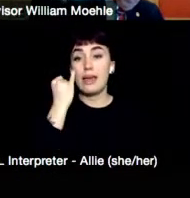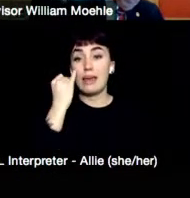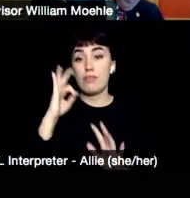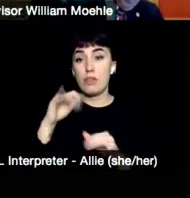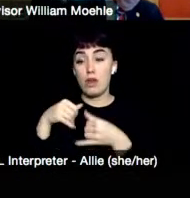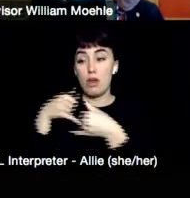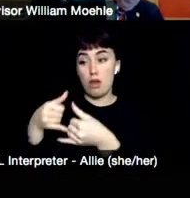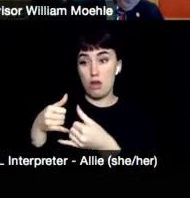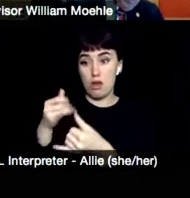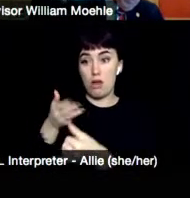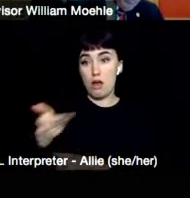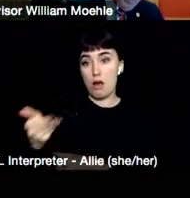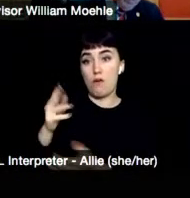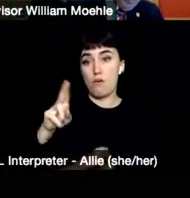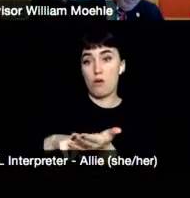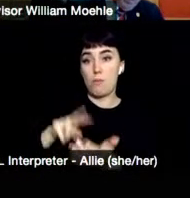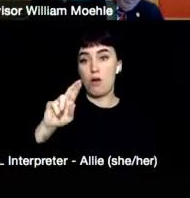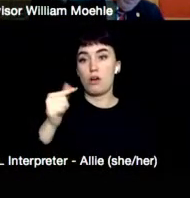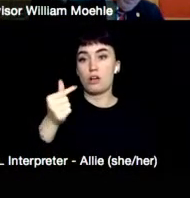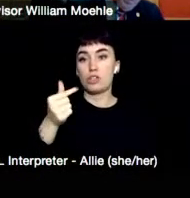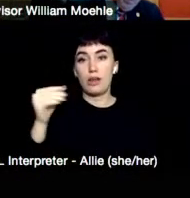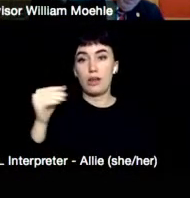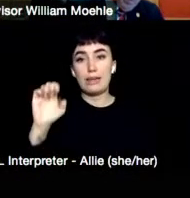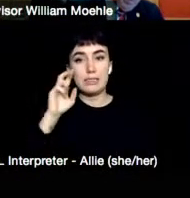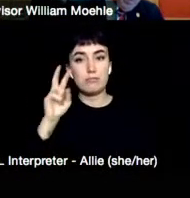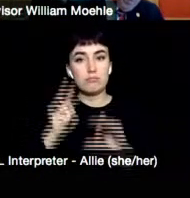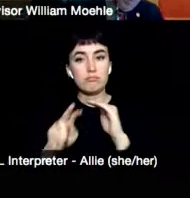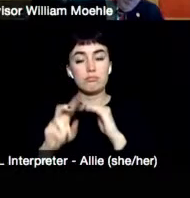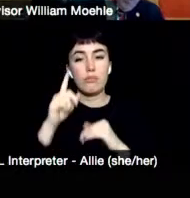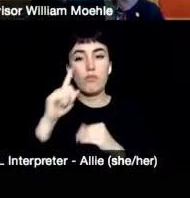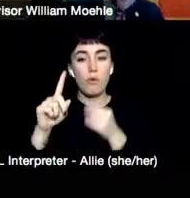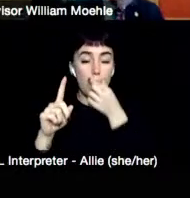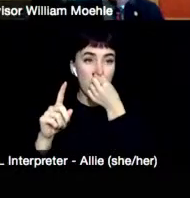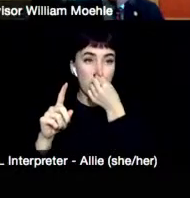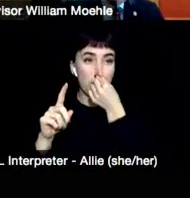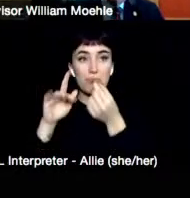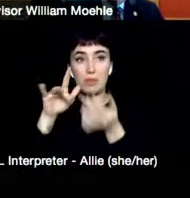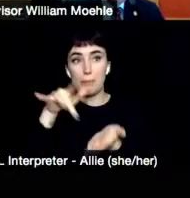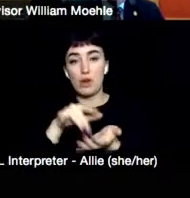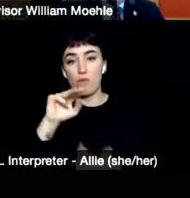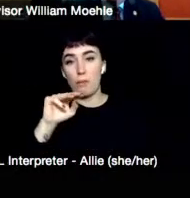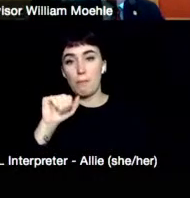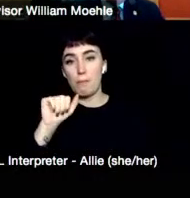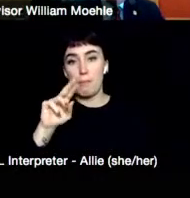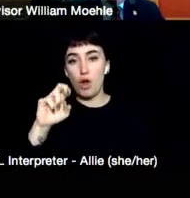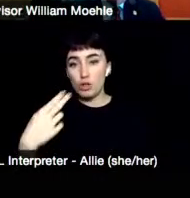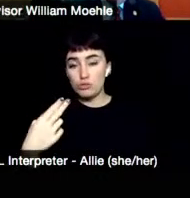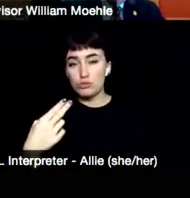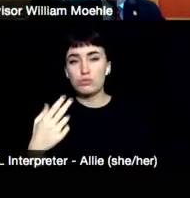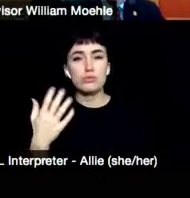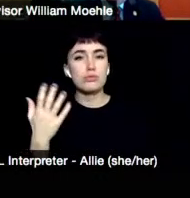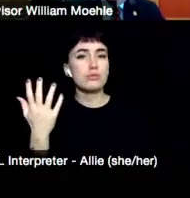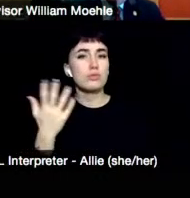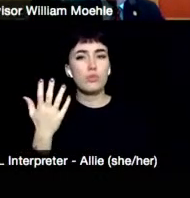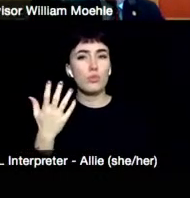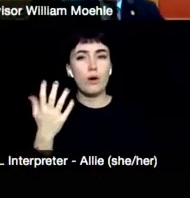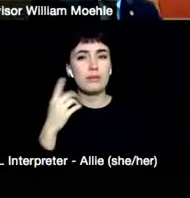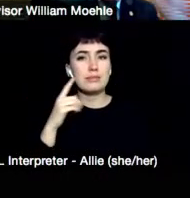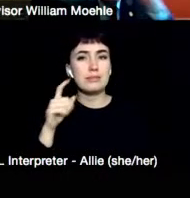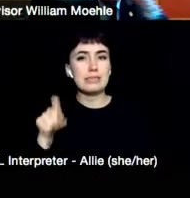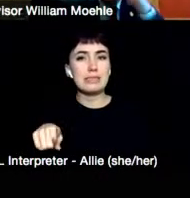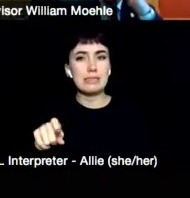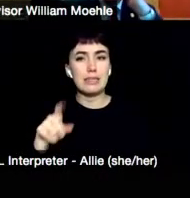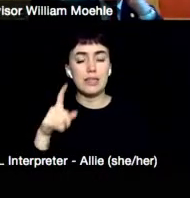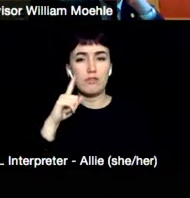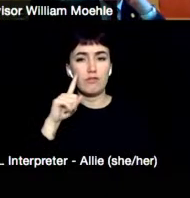by RG&E is anticipated for mid-March, what is the need to have